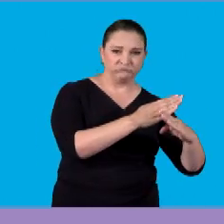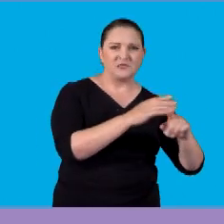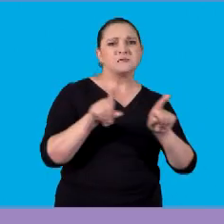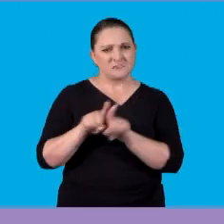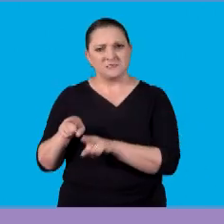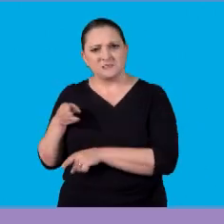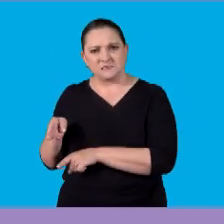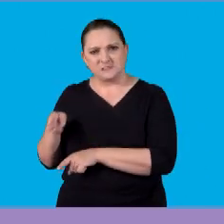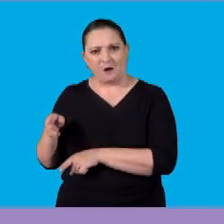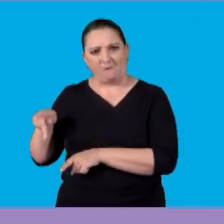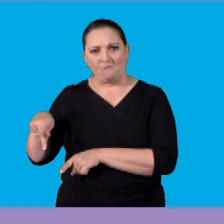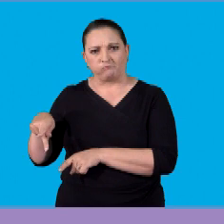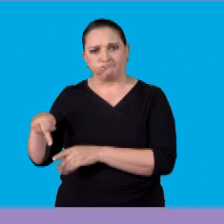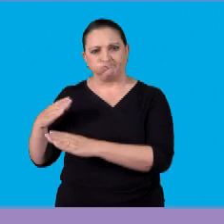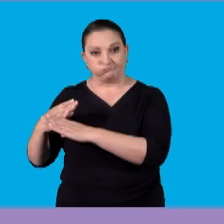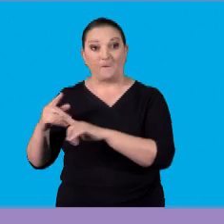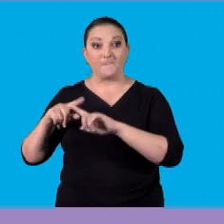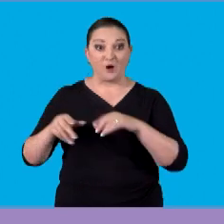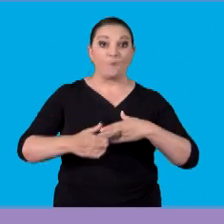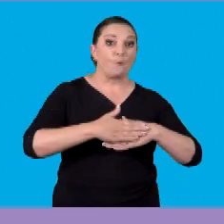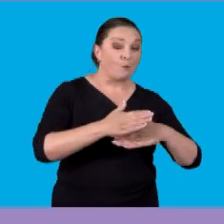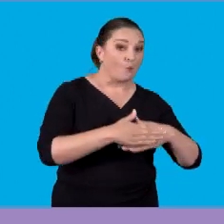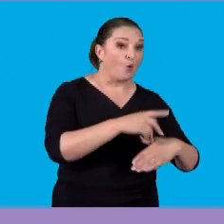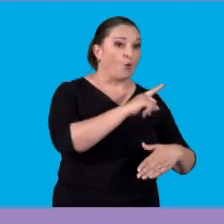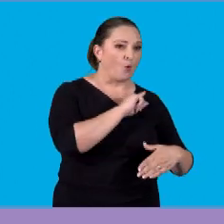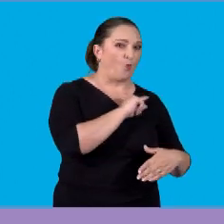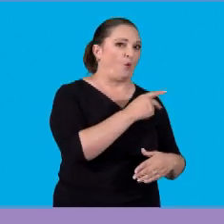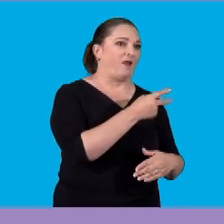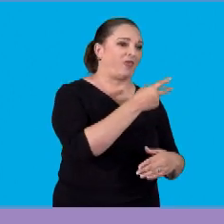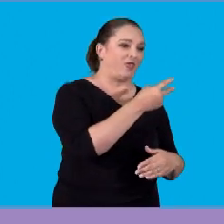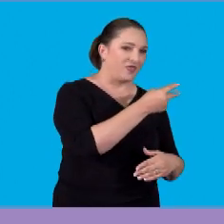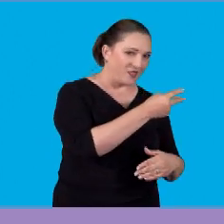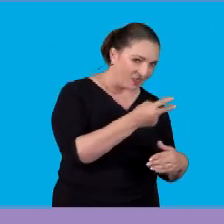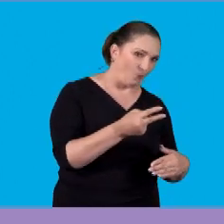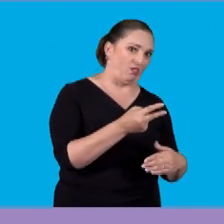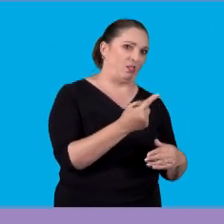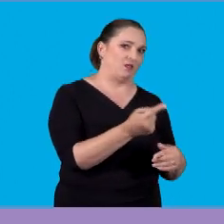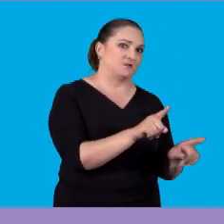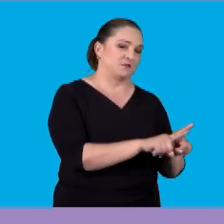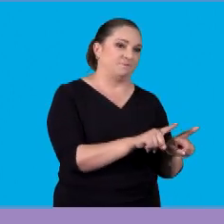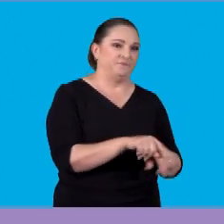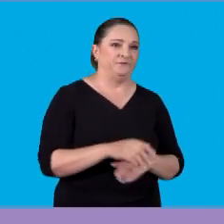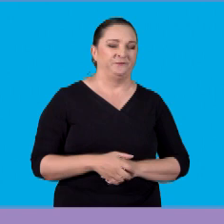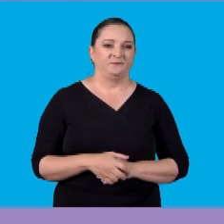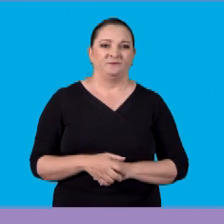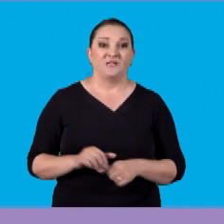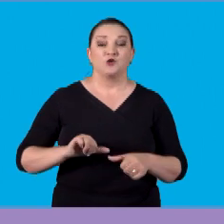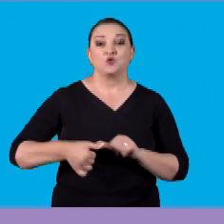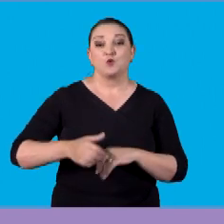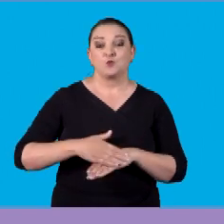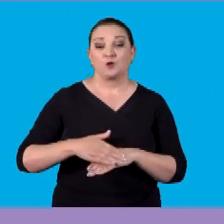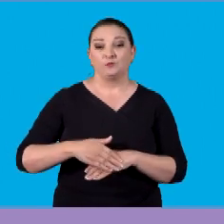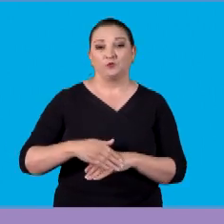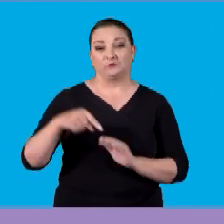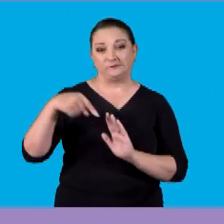each other just like a parallelogram, but they are also equal. Let's look at the following question. It